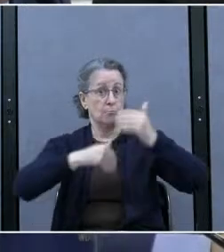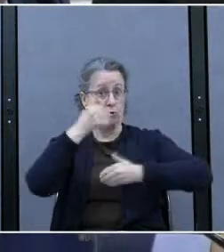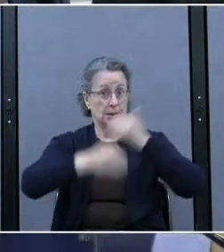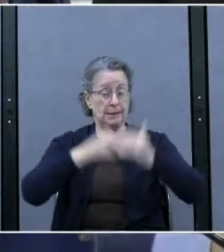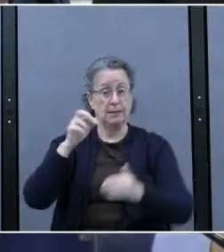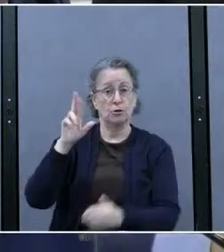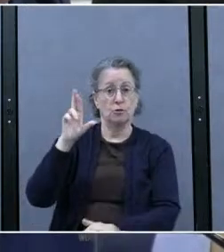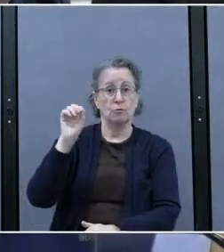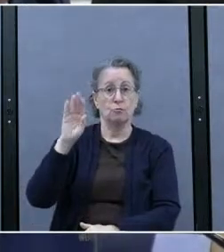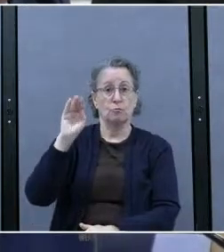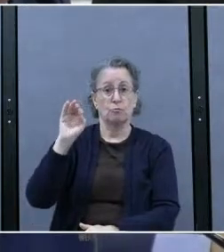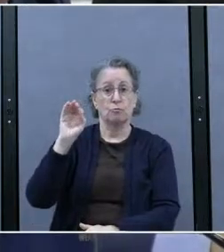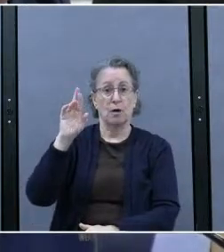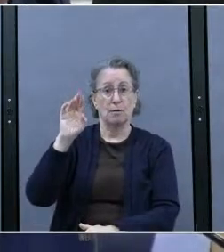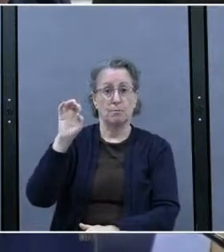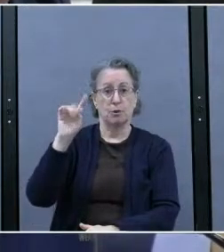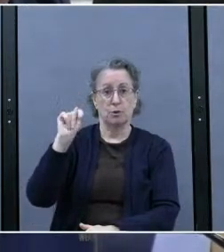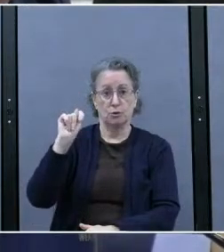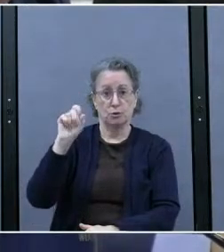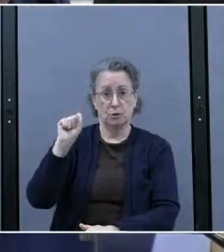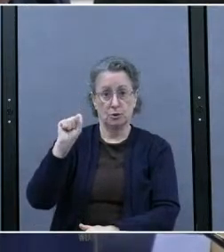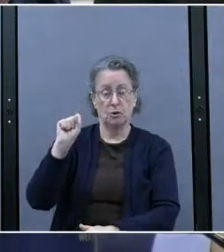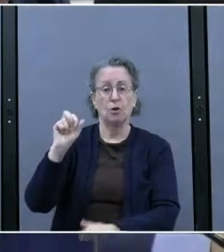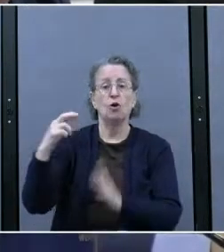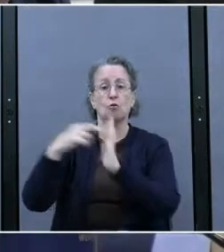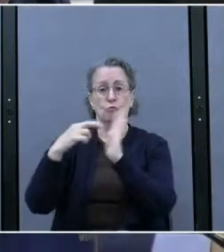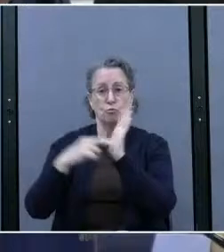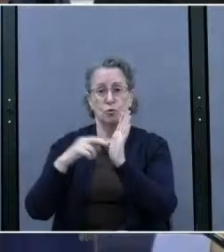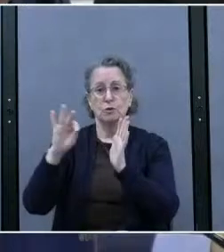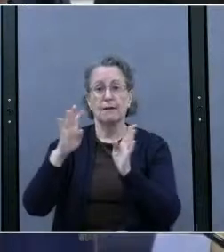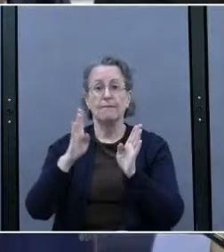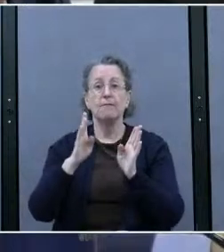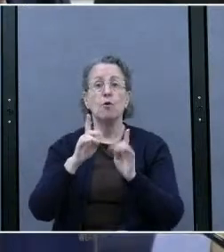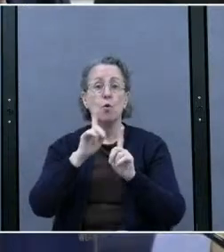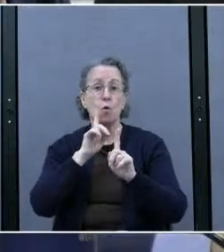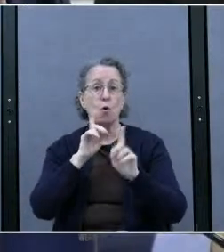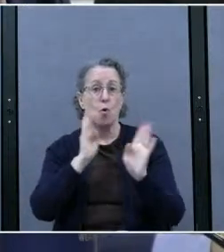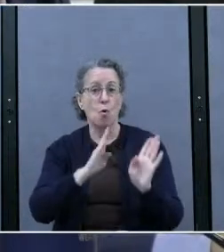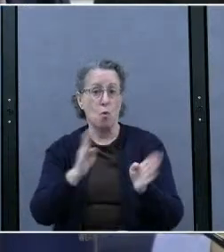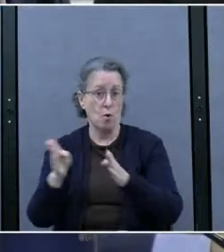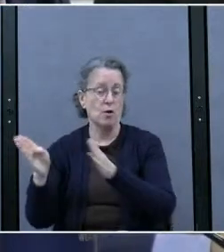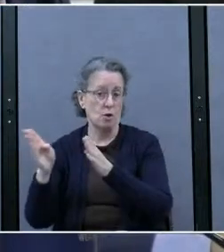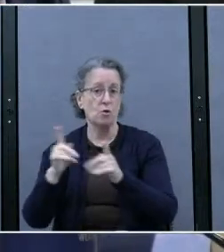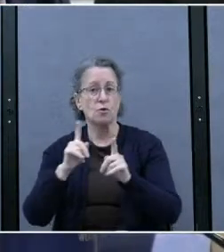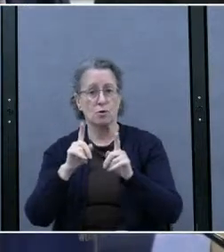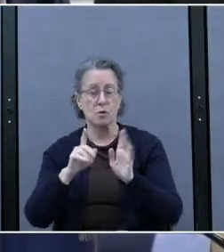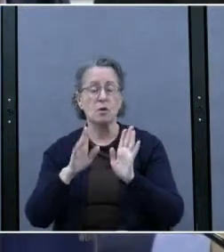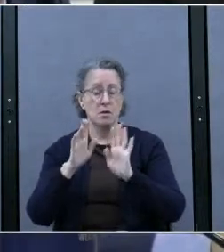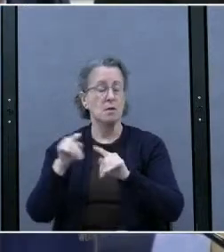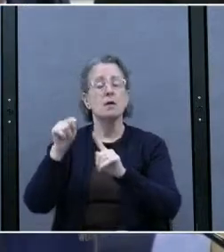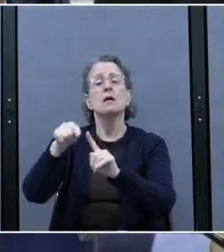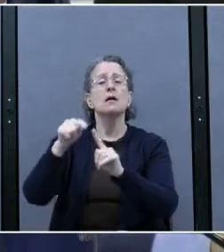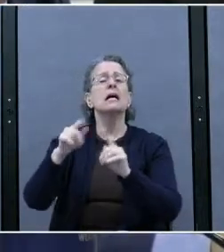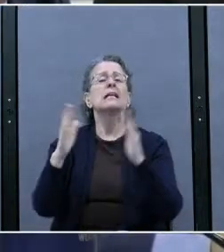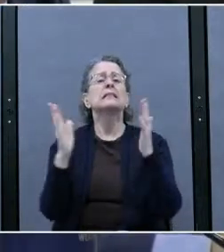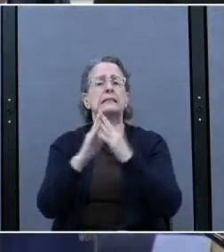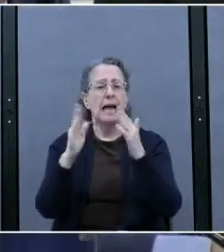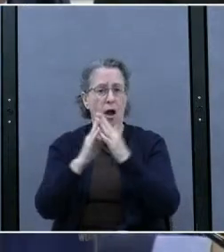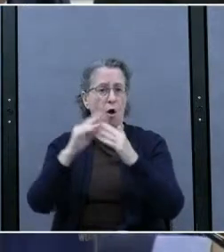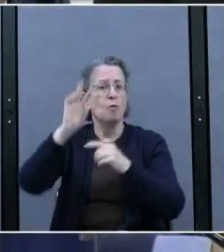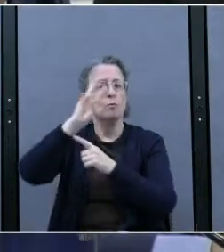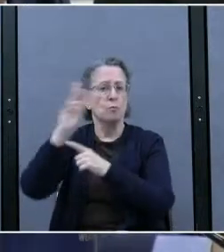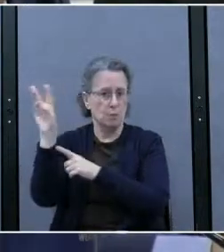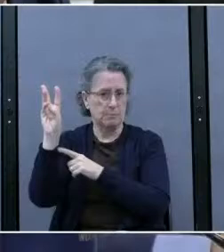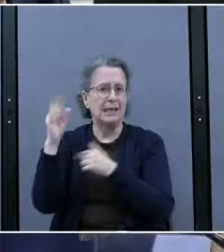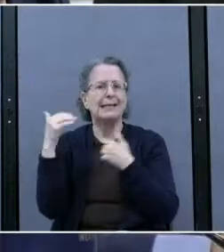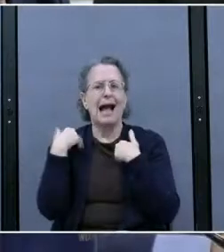years back, deep in the COVID times. And it can be found on the town's website. You just go to the representative town meetings